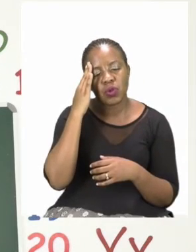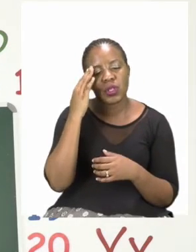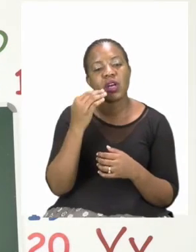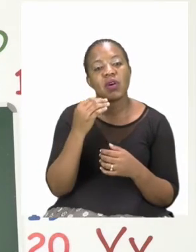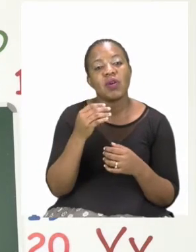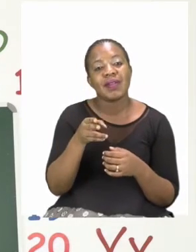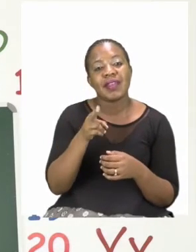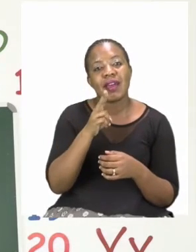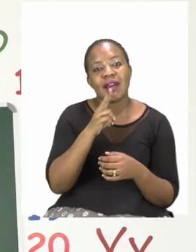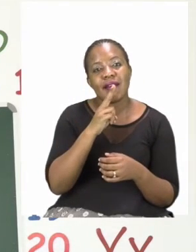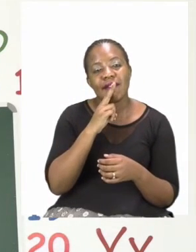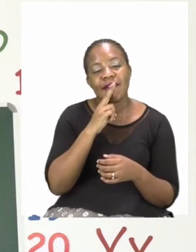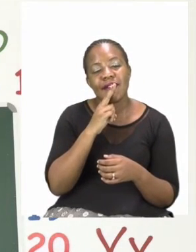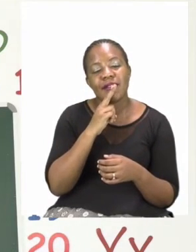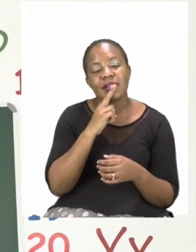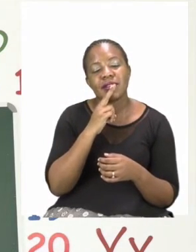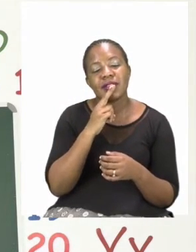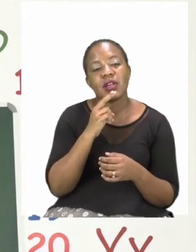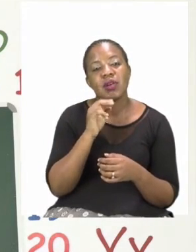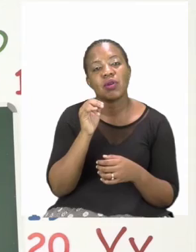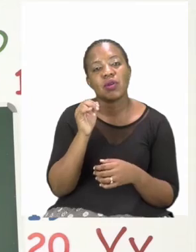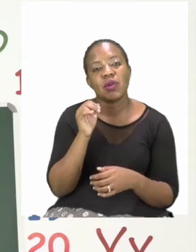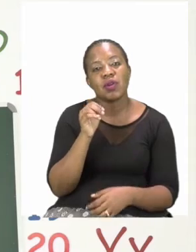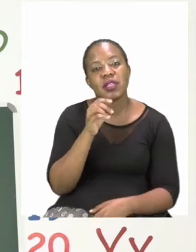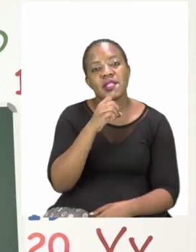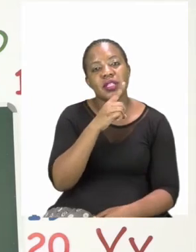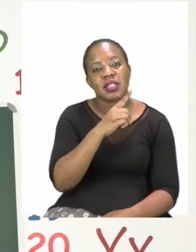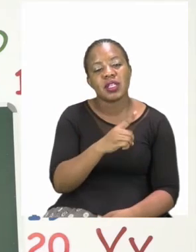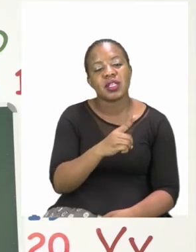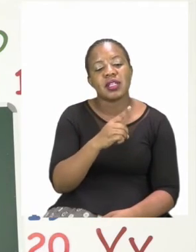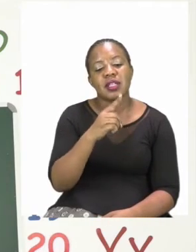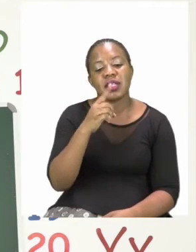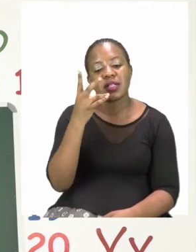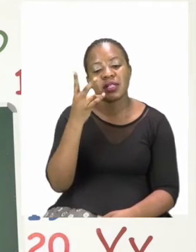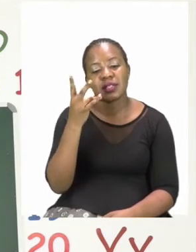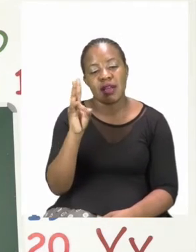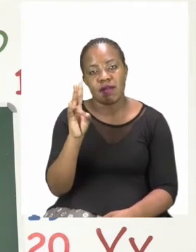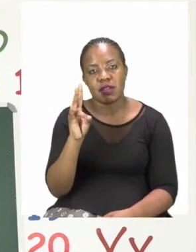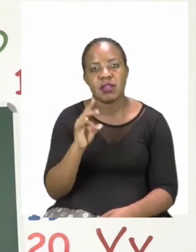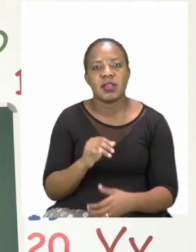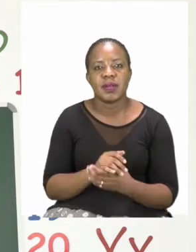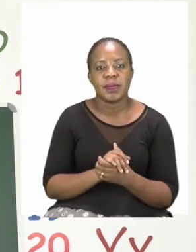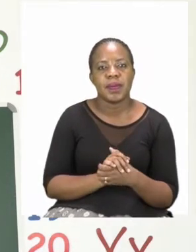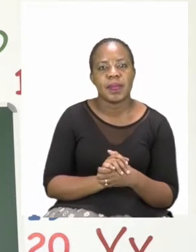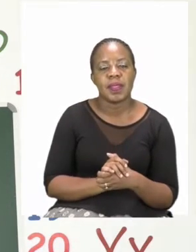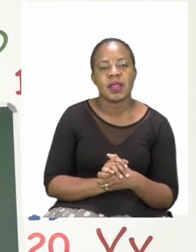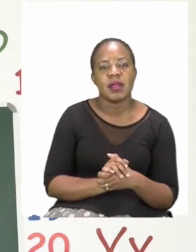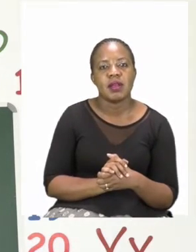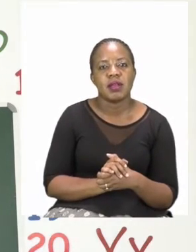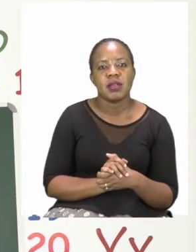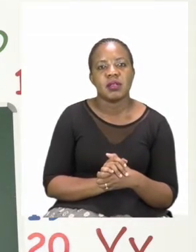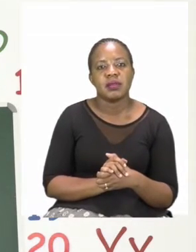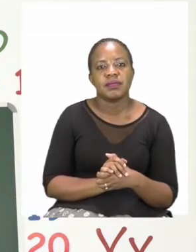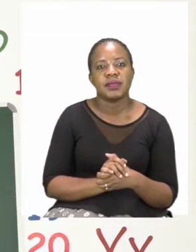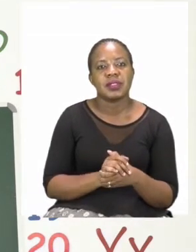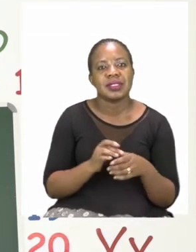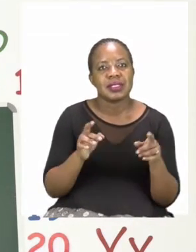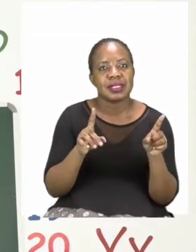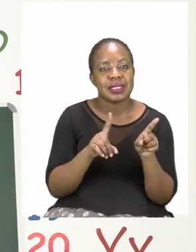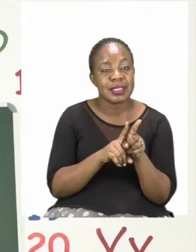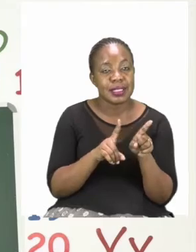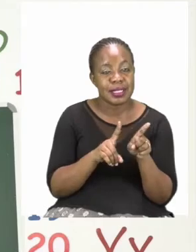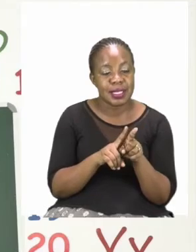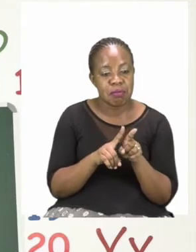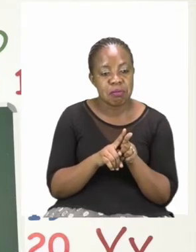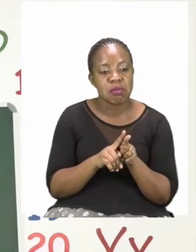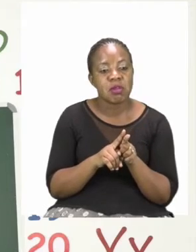17. But there is another way of counting than just sticks, and that is using the number line. Now on top